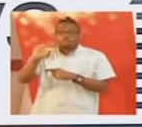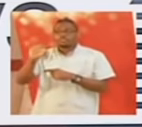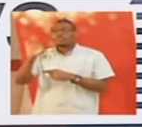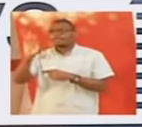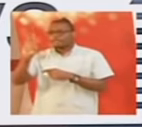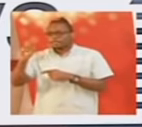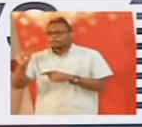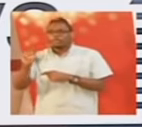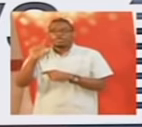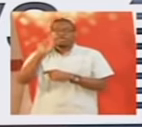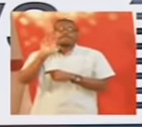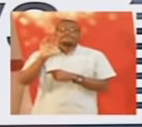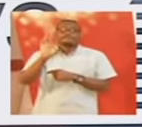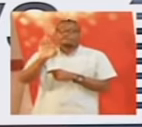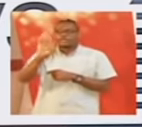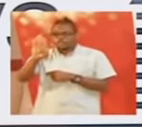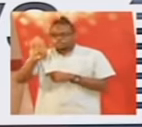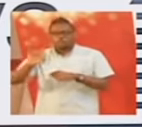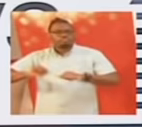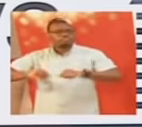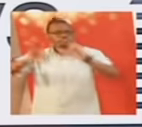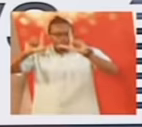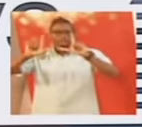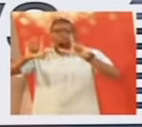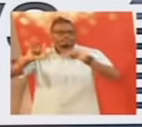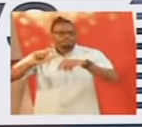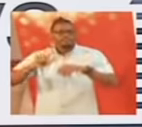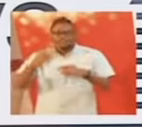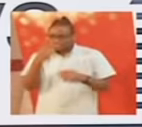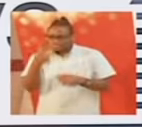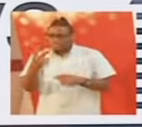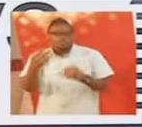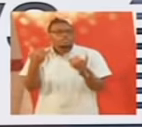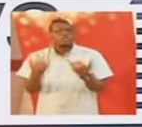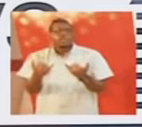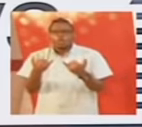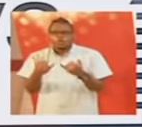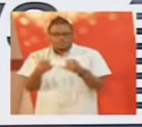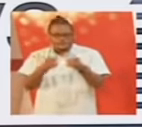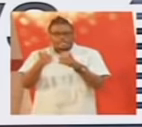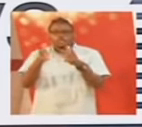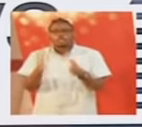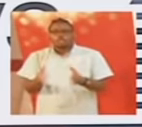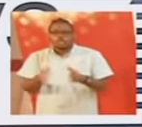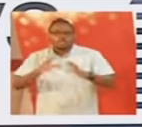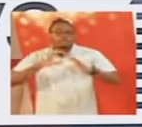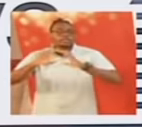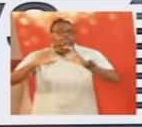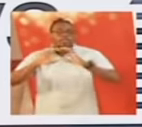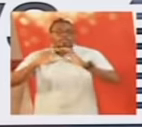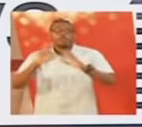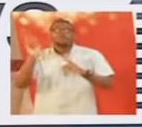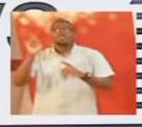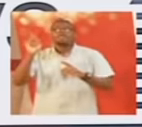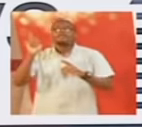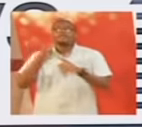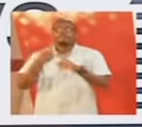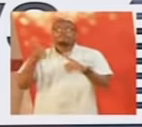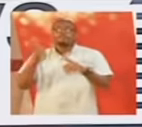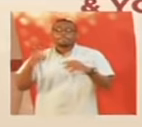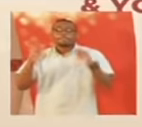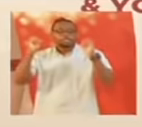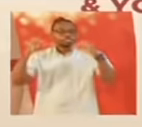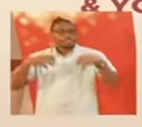Facebook at TTT Live Online. We go now to the Manager Corporate Communications at the Ministry of Health, Candice Alcantara.